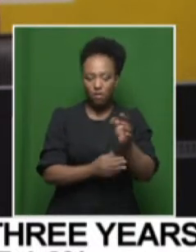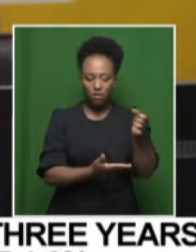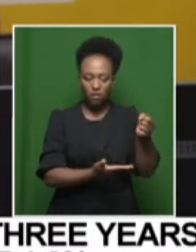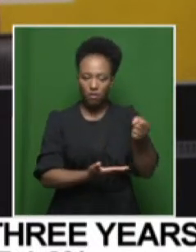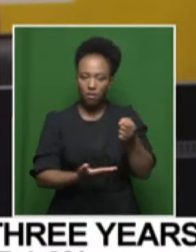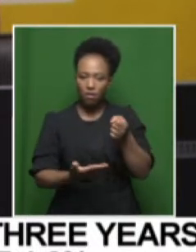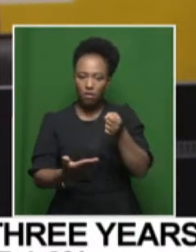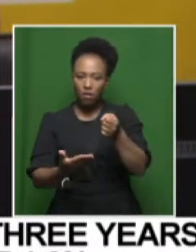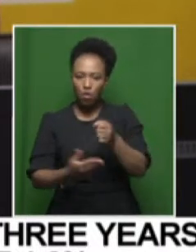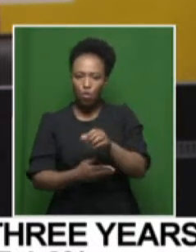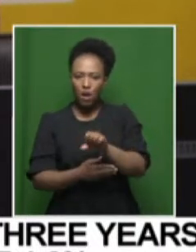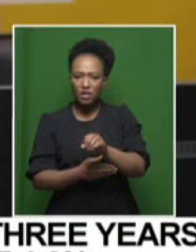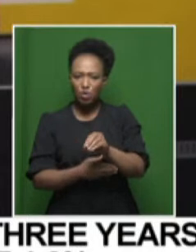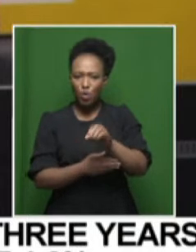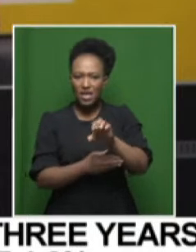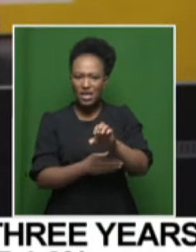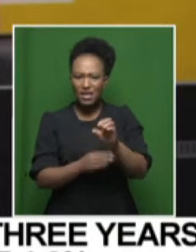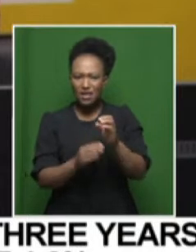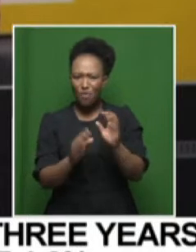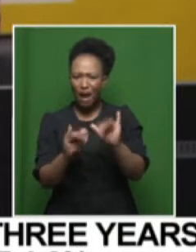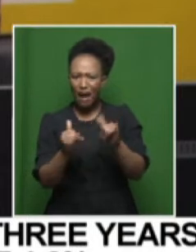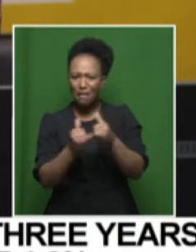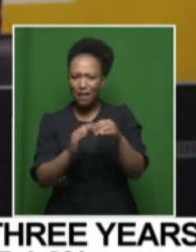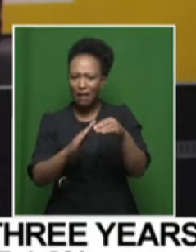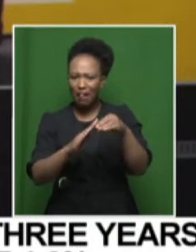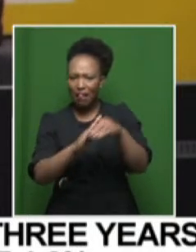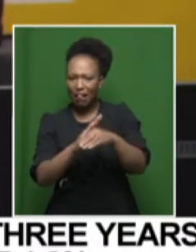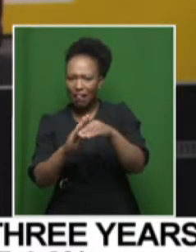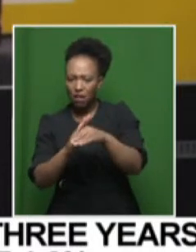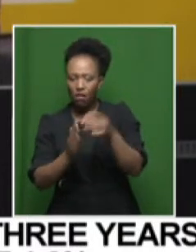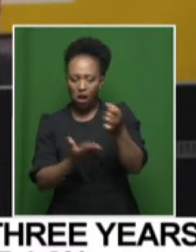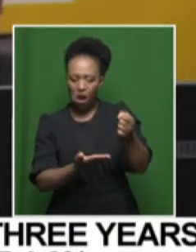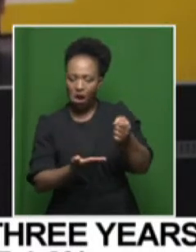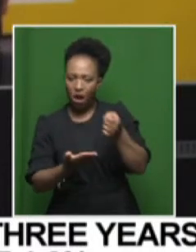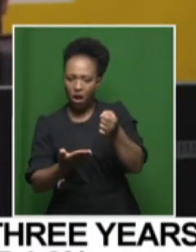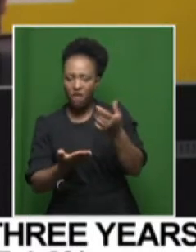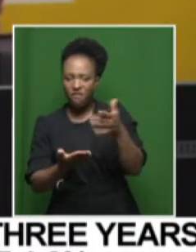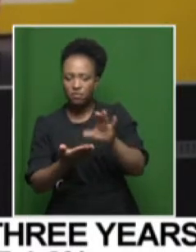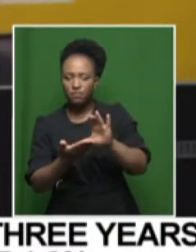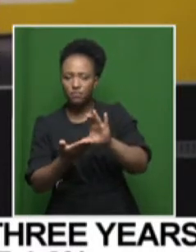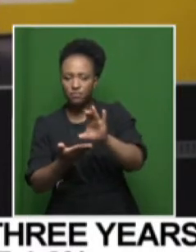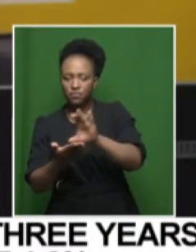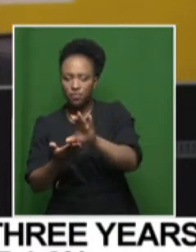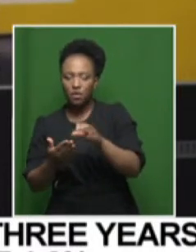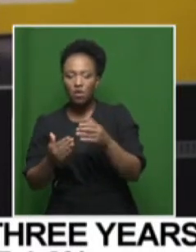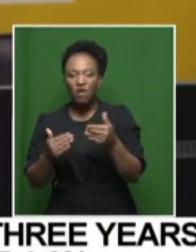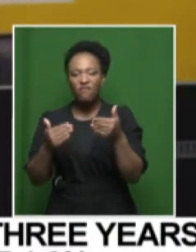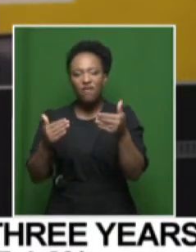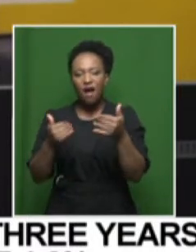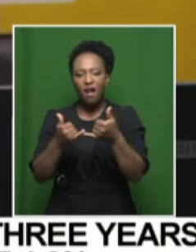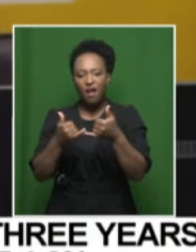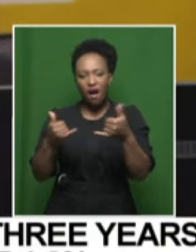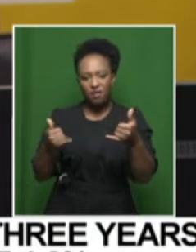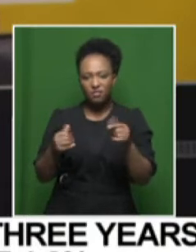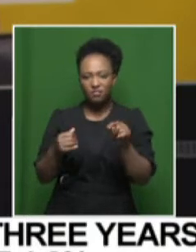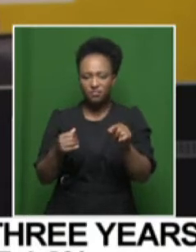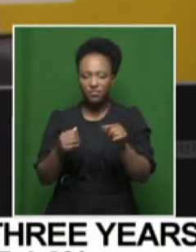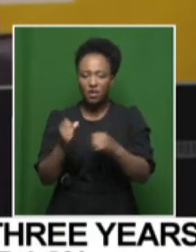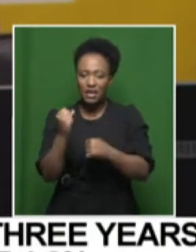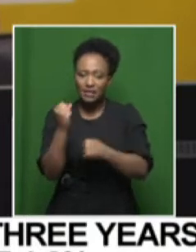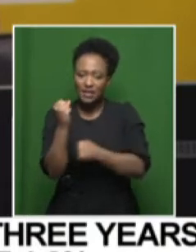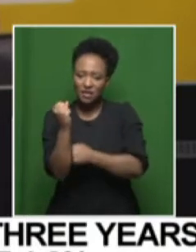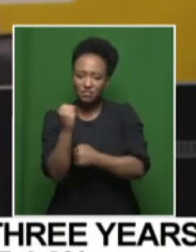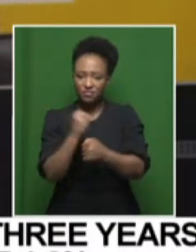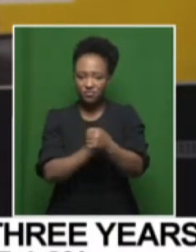failing state institution companies. Since 2013, frontline services and infrastructure reduced